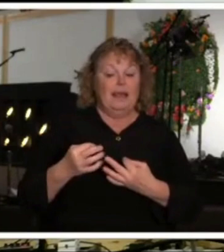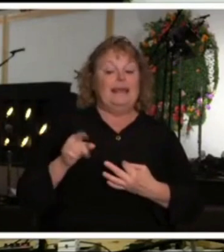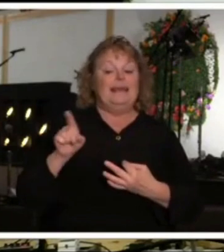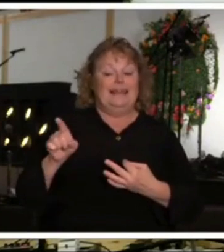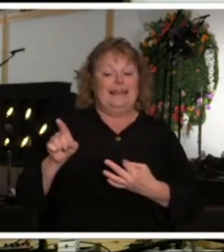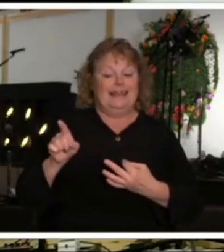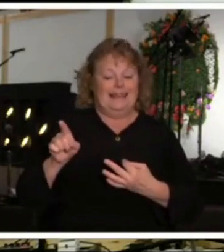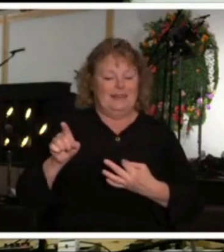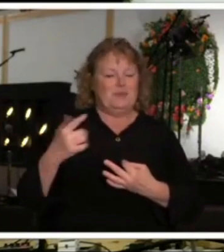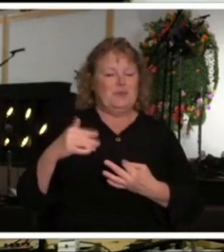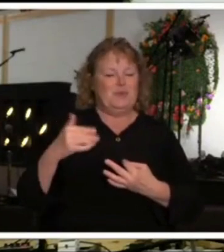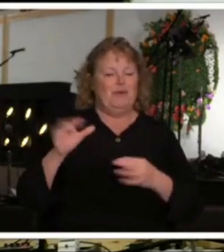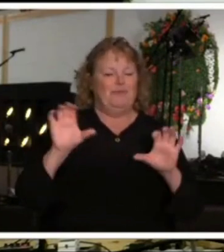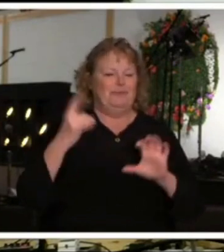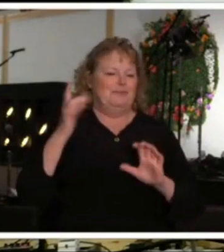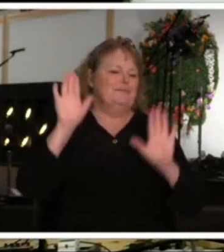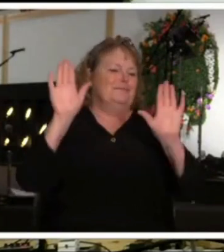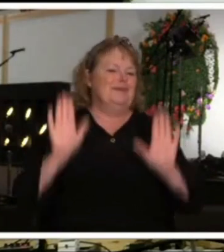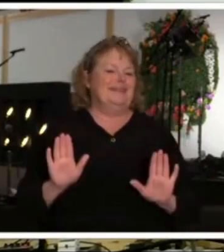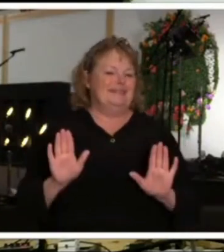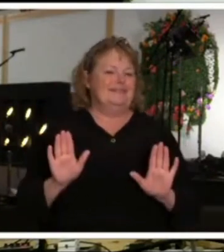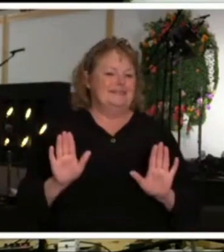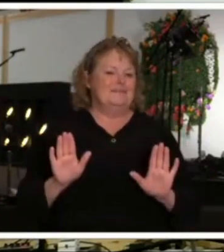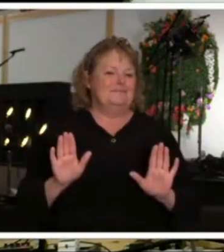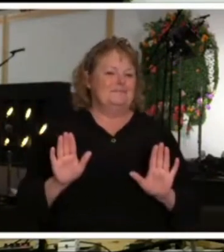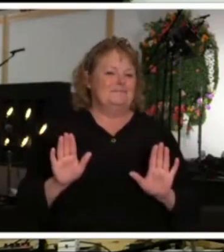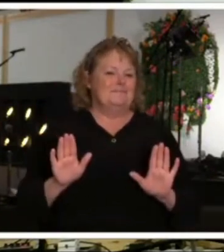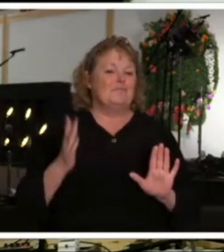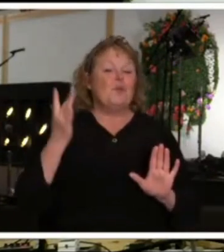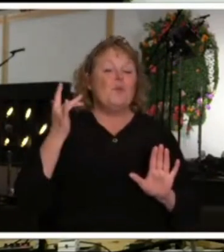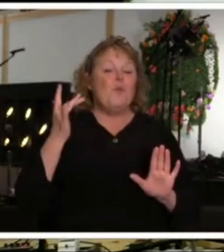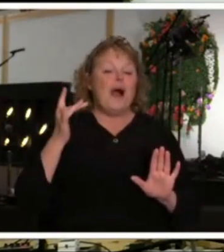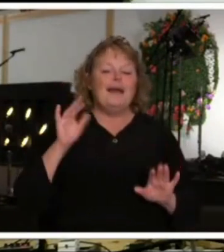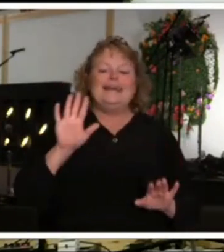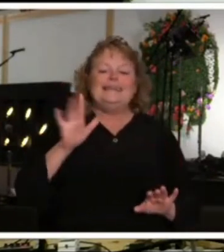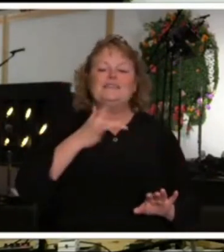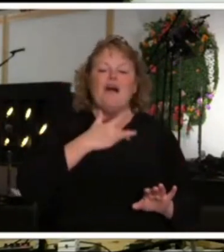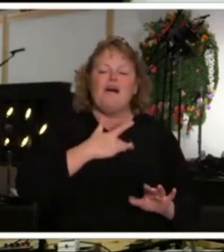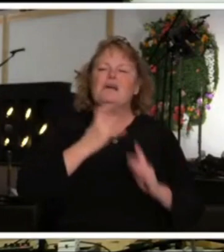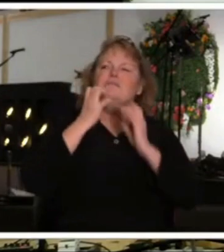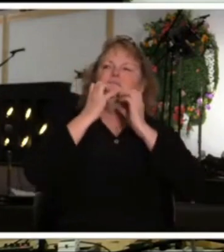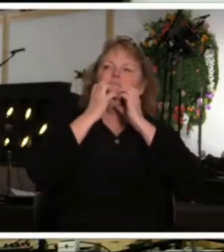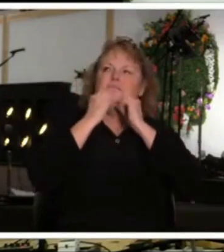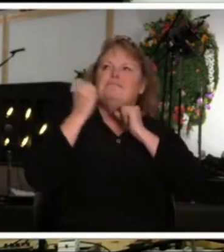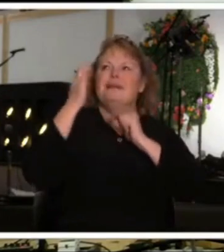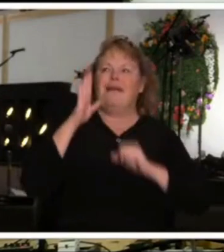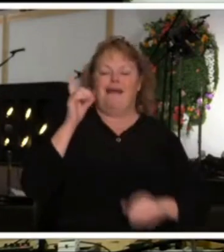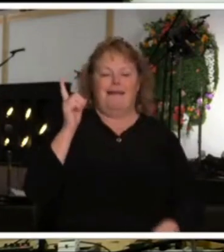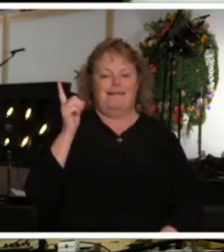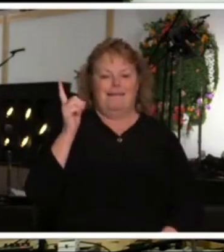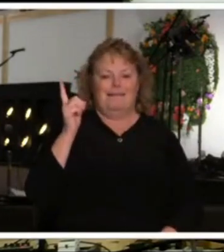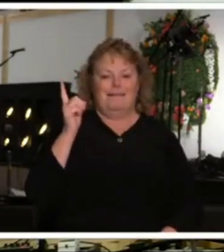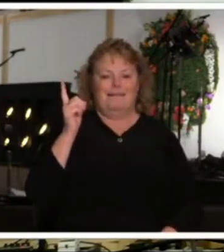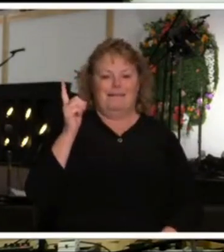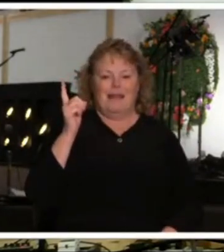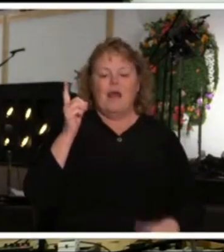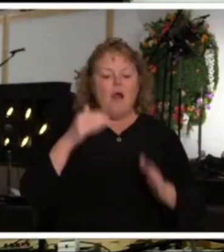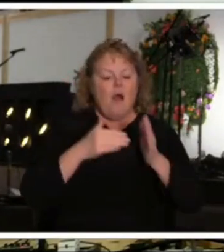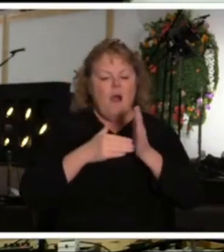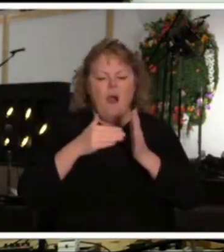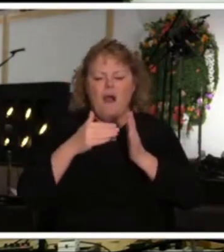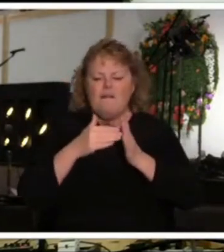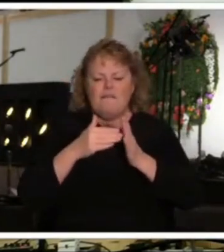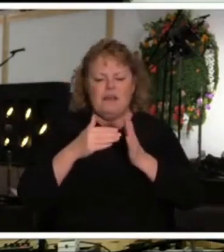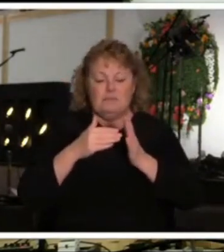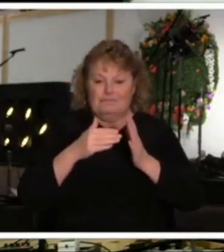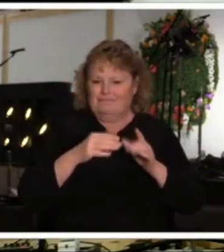person who is going to do great things and can lead because he had a heart for God. So many times we focus on,